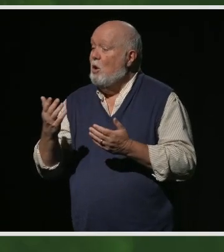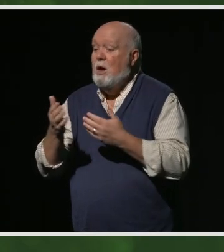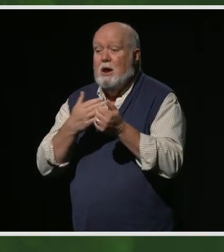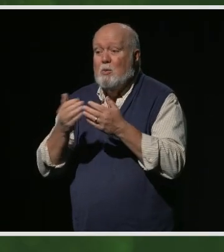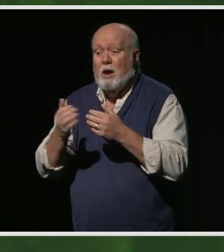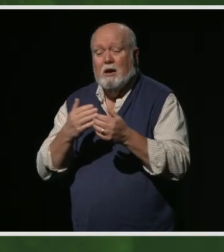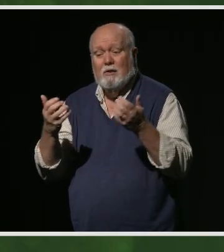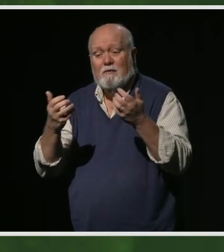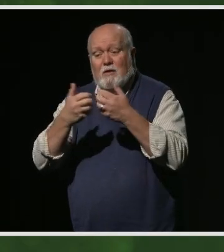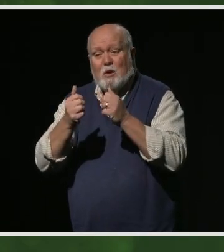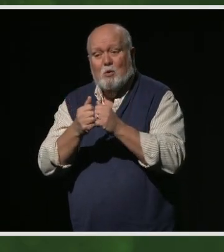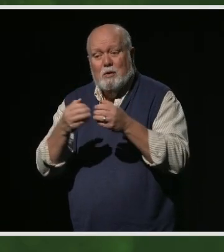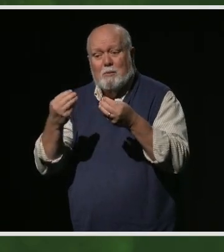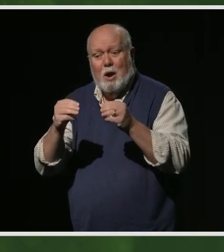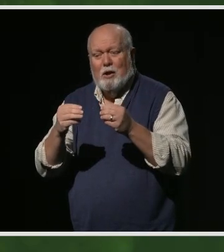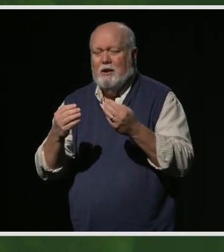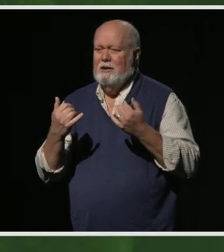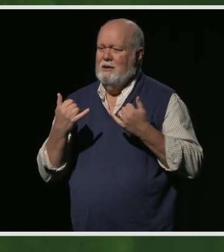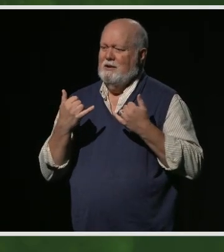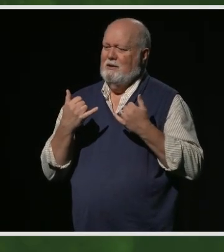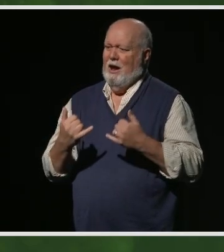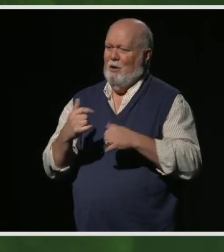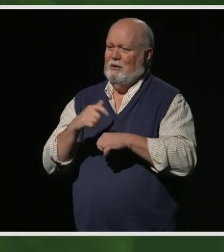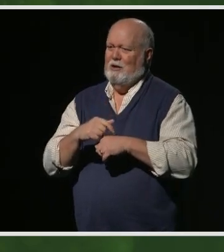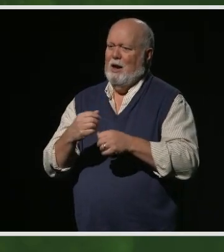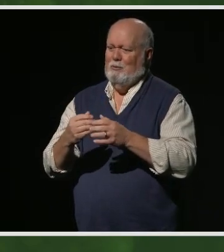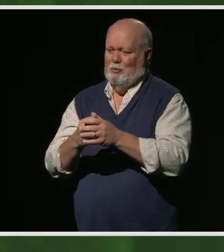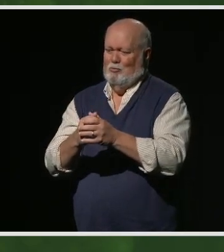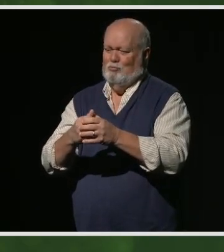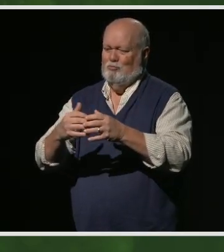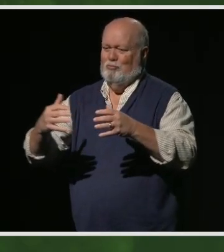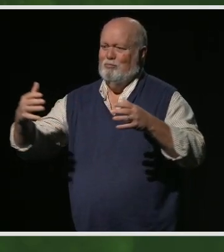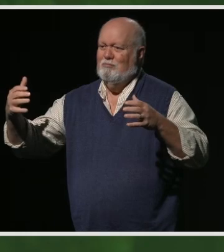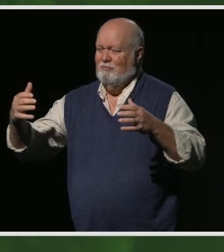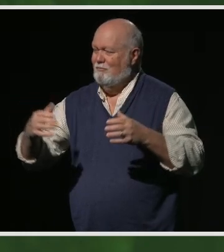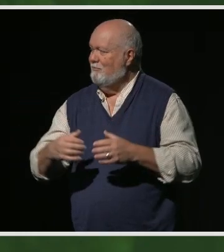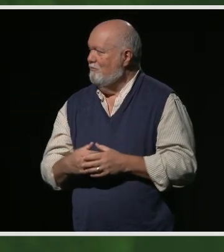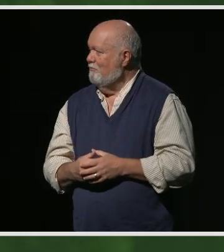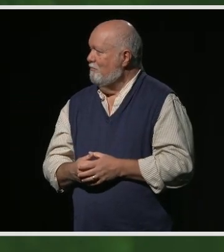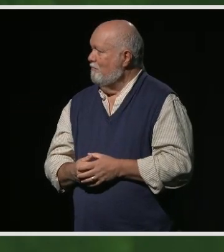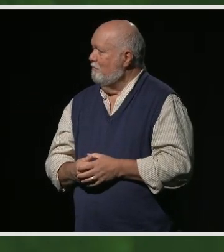fit, we feel now is the time to scale this product.